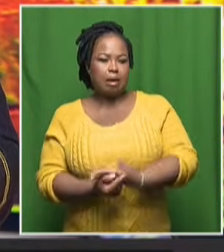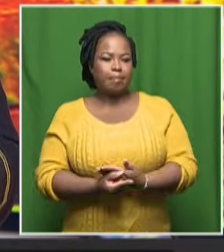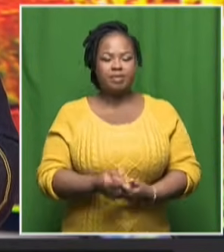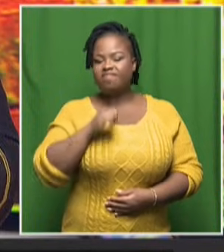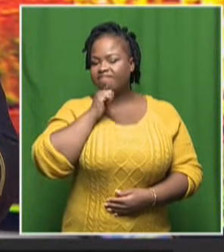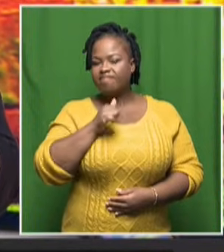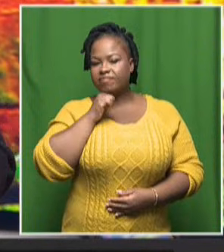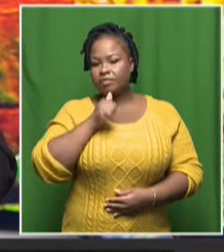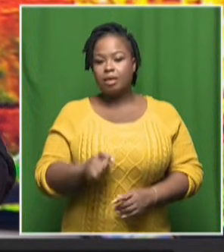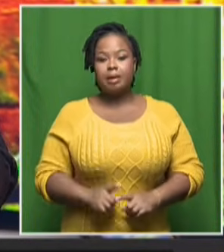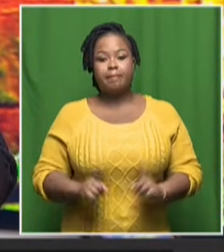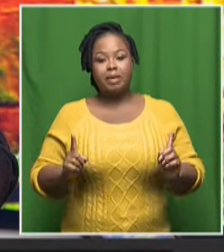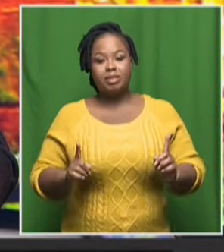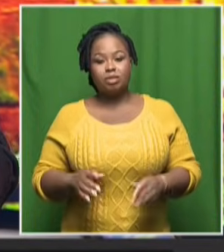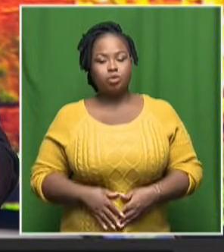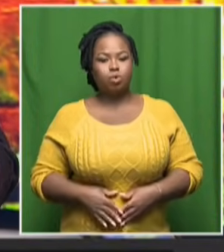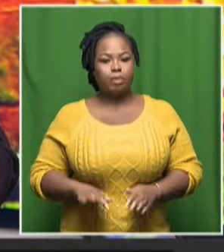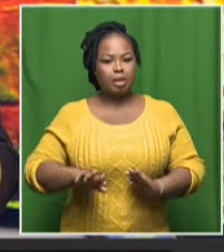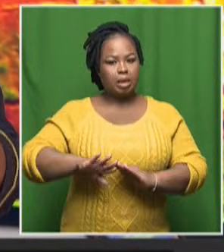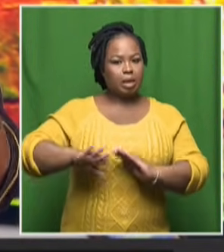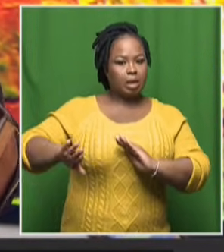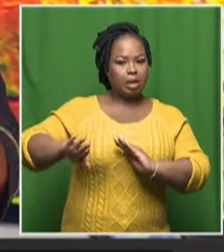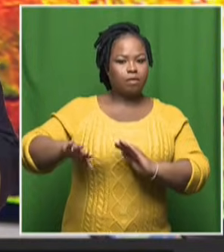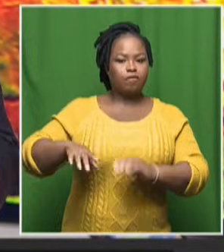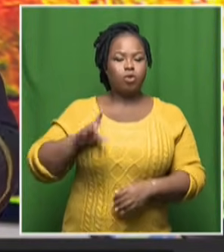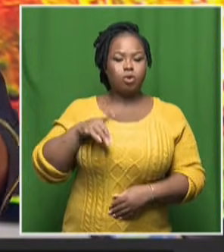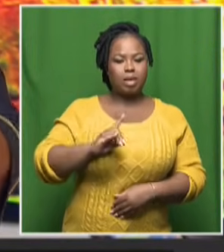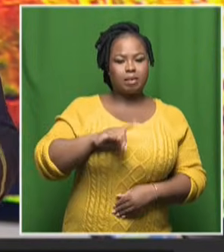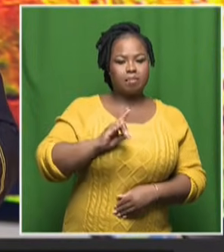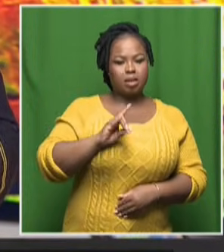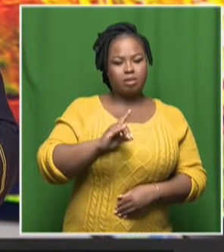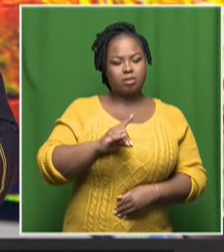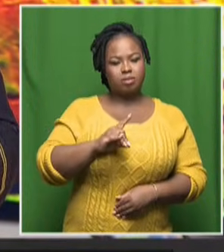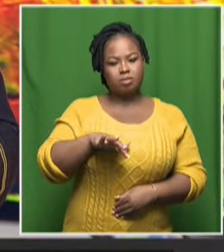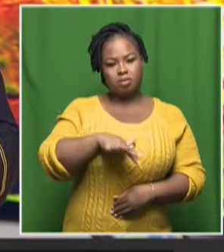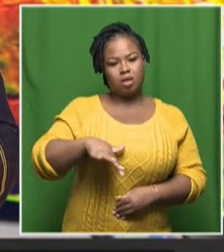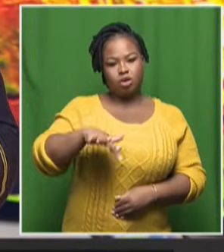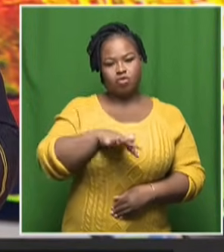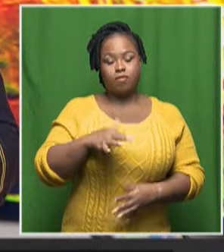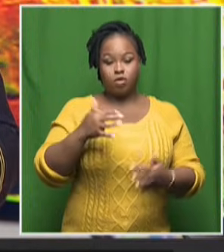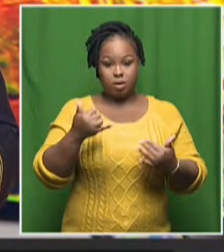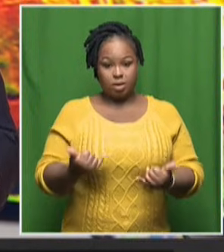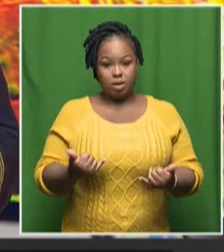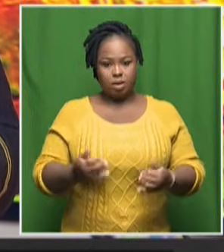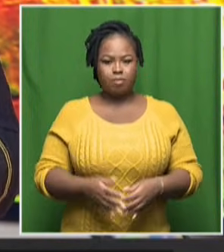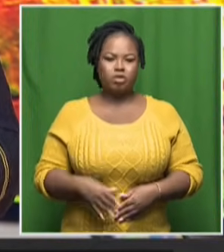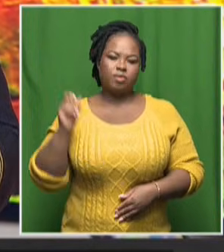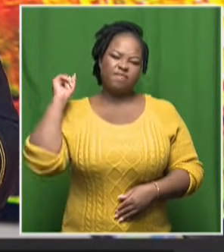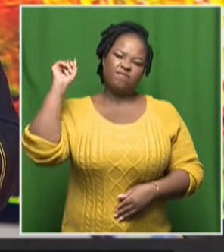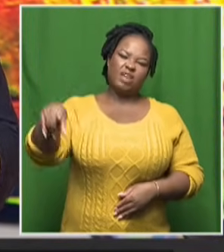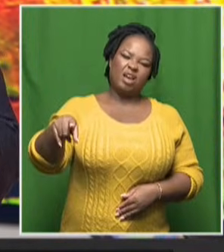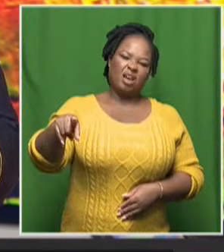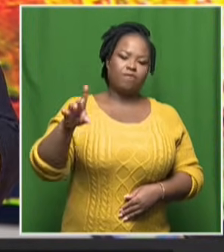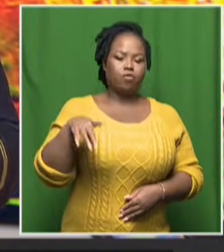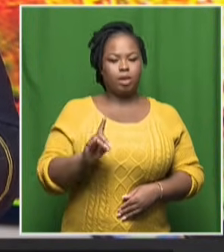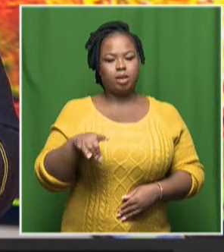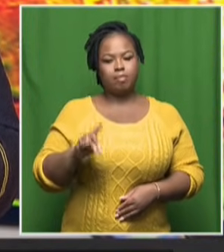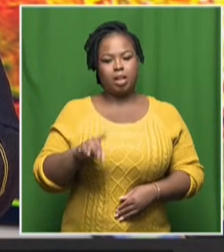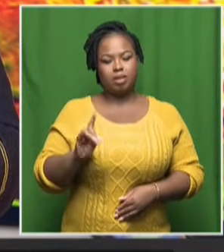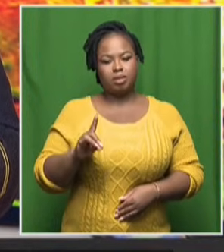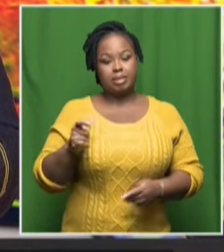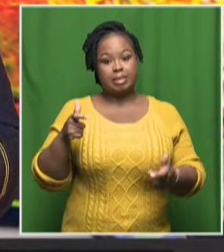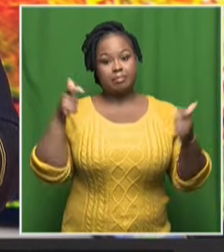away from where the animals actually are. So the bandstand, where it is right now, it's a bit far from all